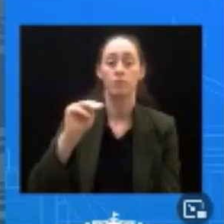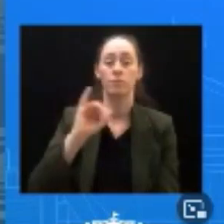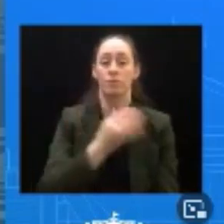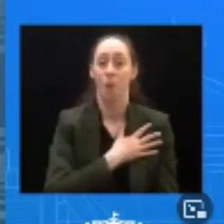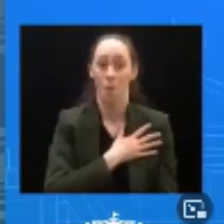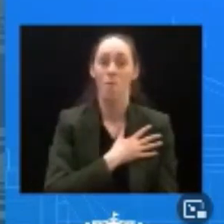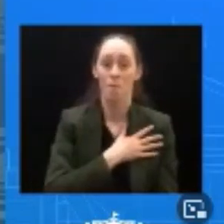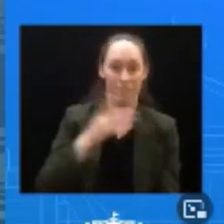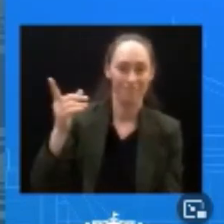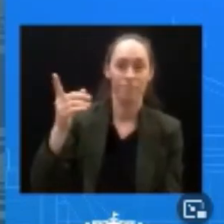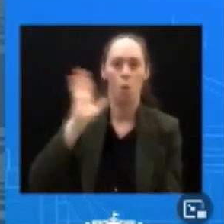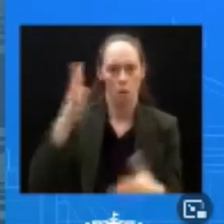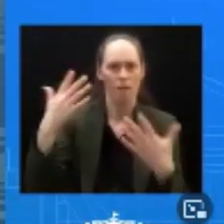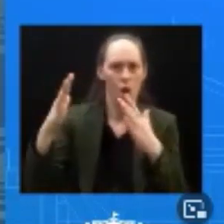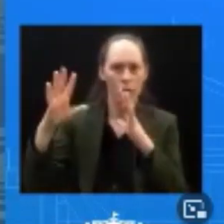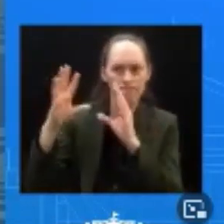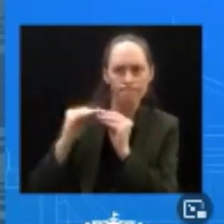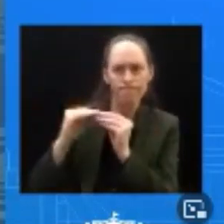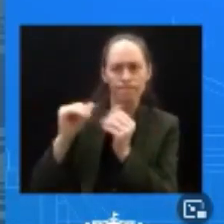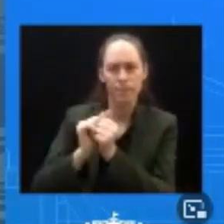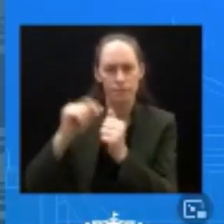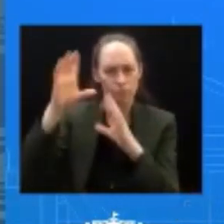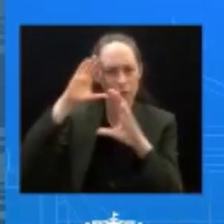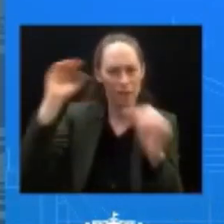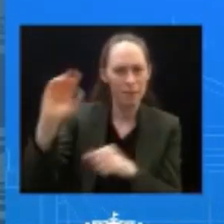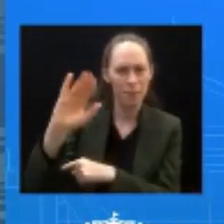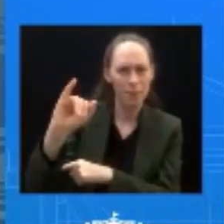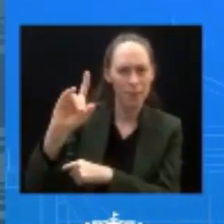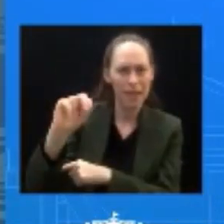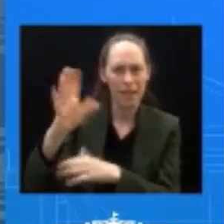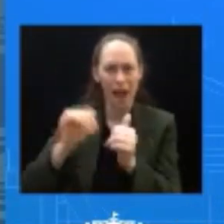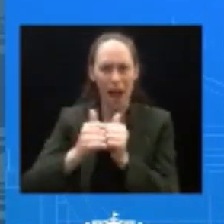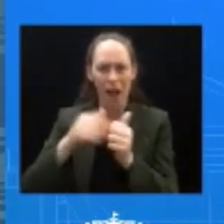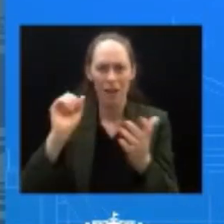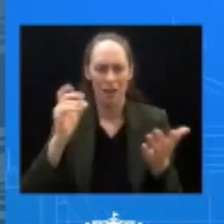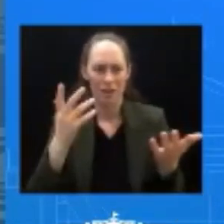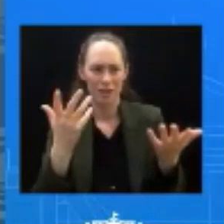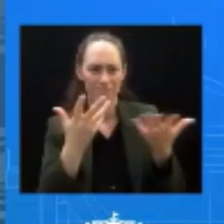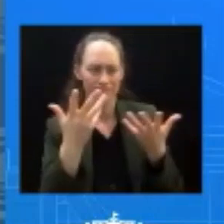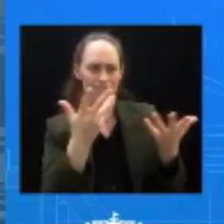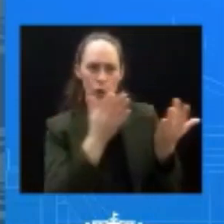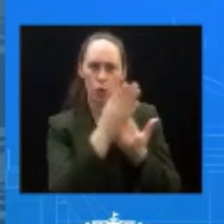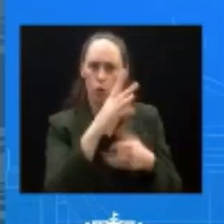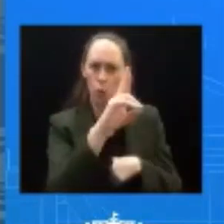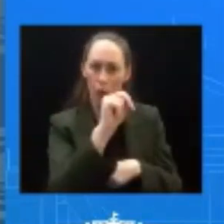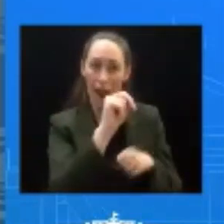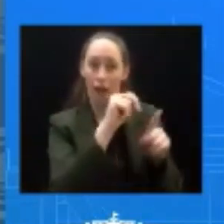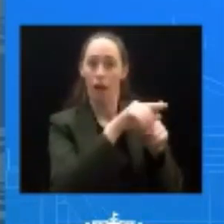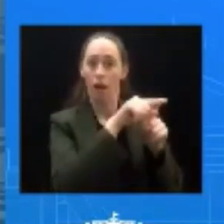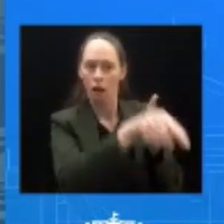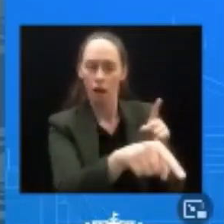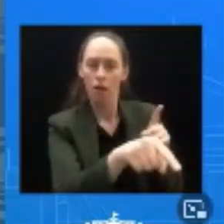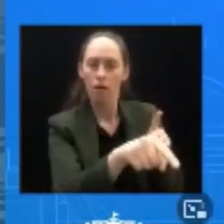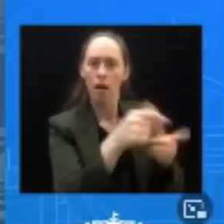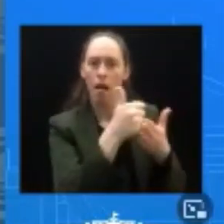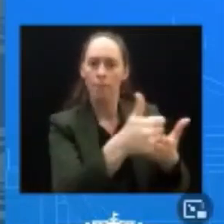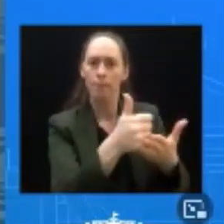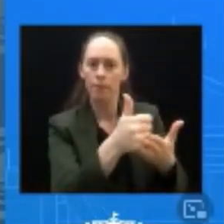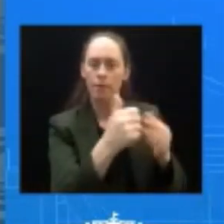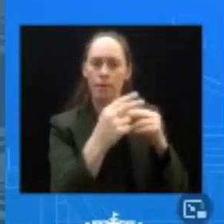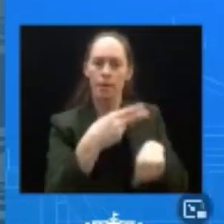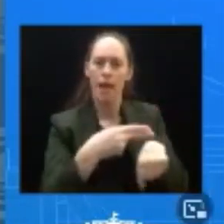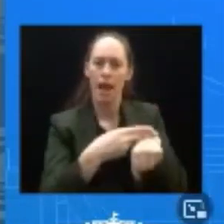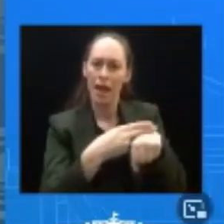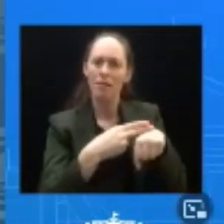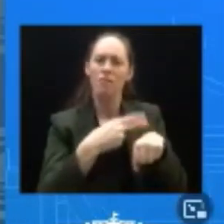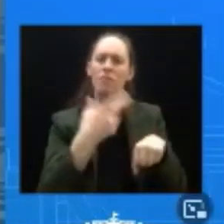On the next steps to support stability to Haiti, including support to the national, the Haitian National Police. And so that is a commitment that the president